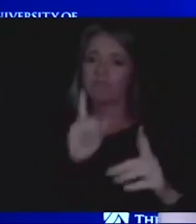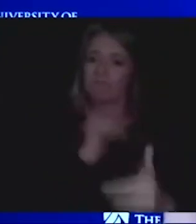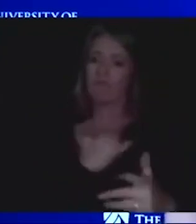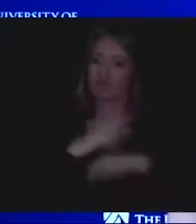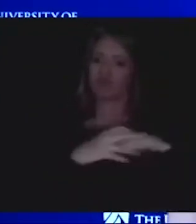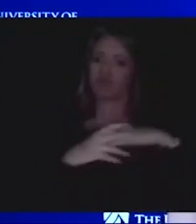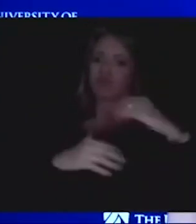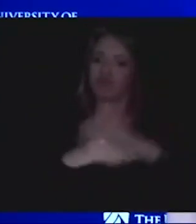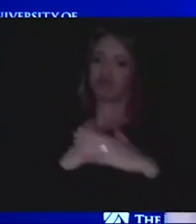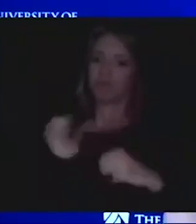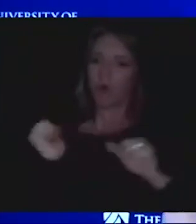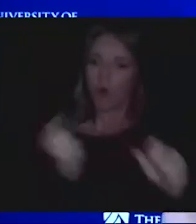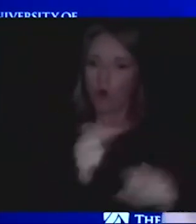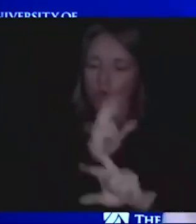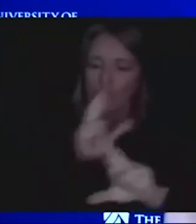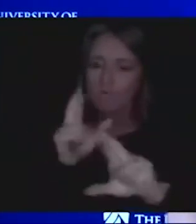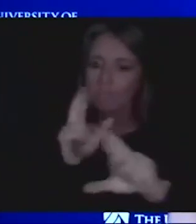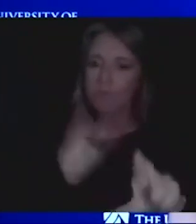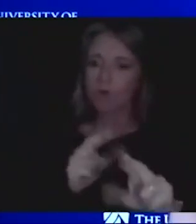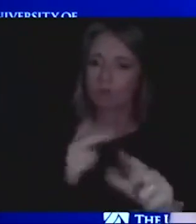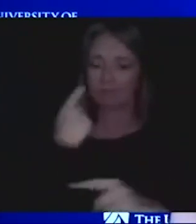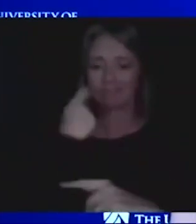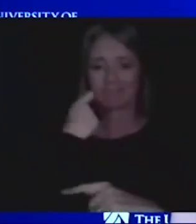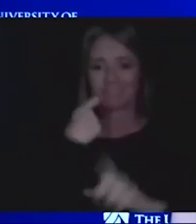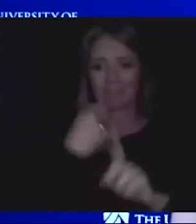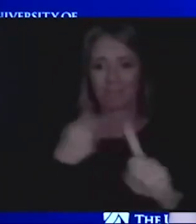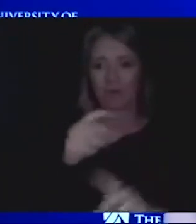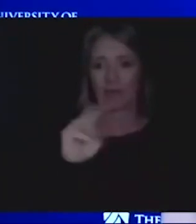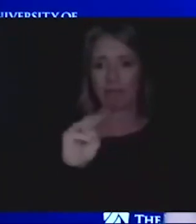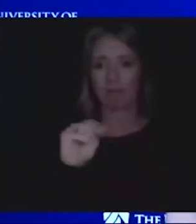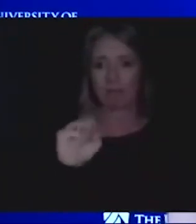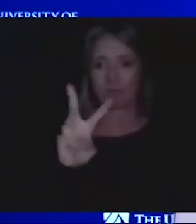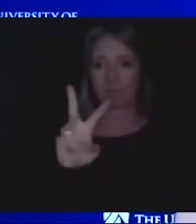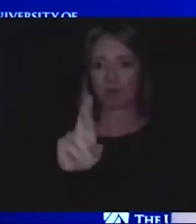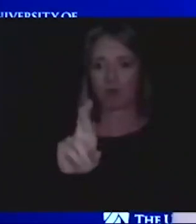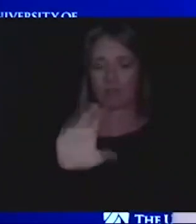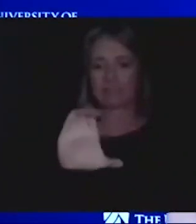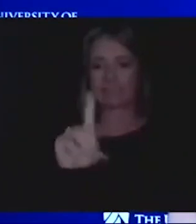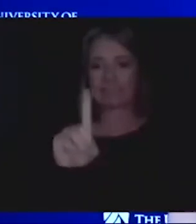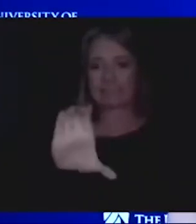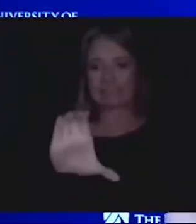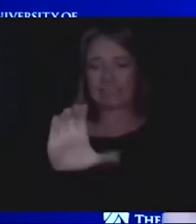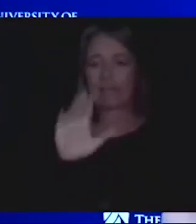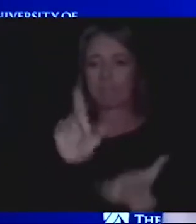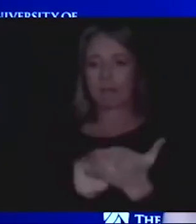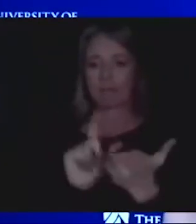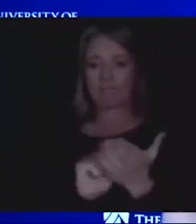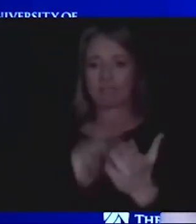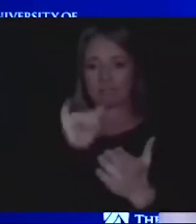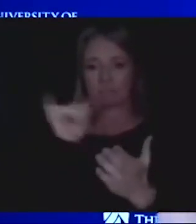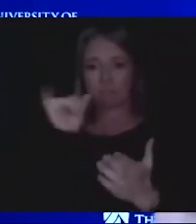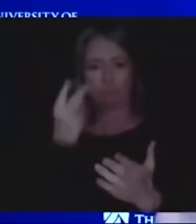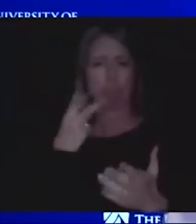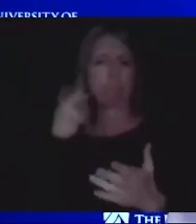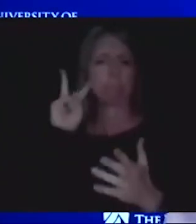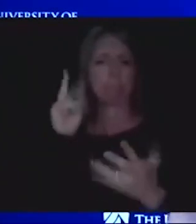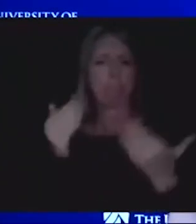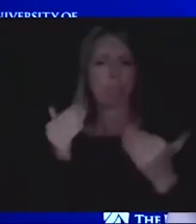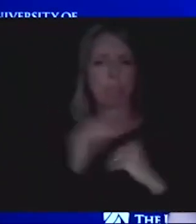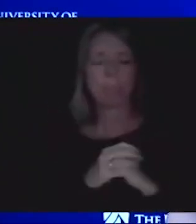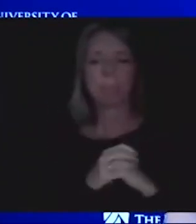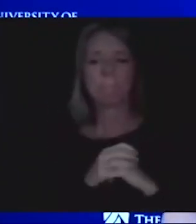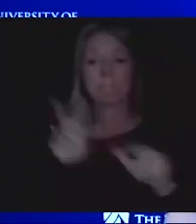reports, a recent one from MMWR from the CDC publication, I think yesterday or 2 days ago, looking at